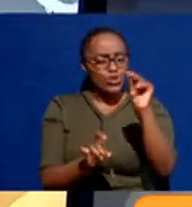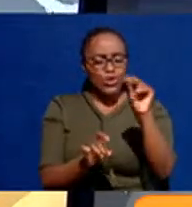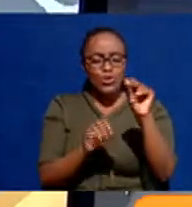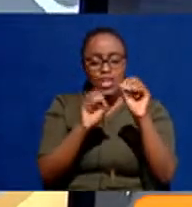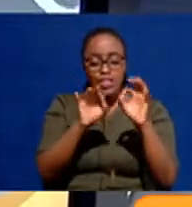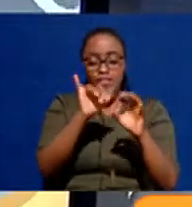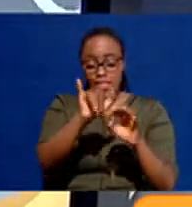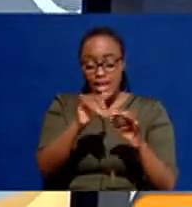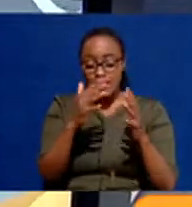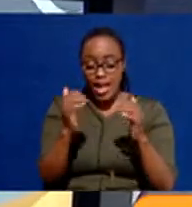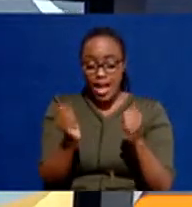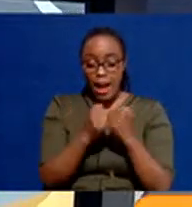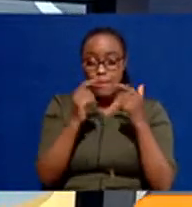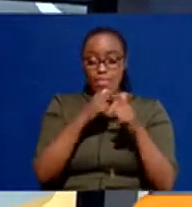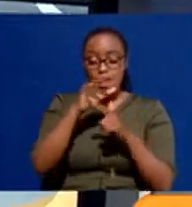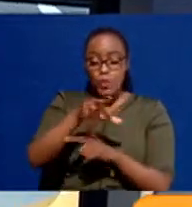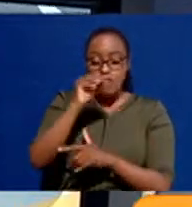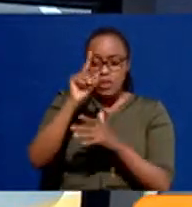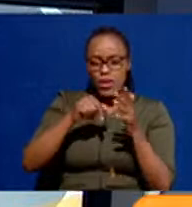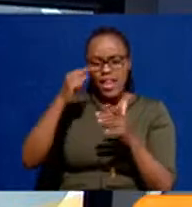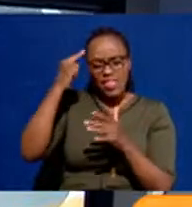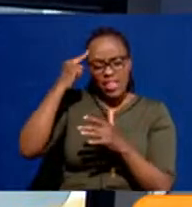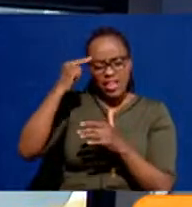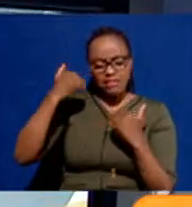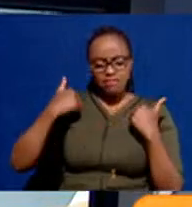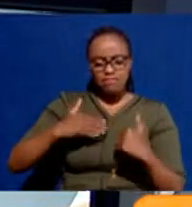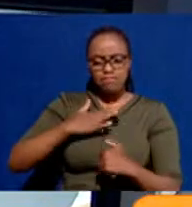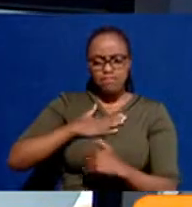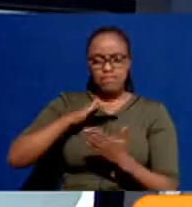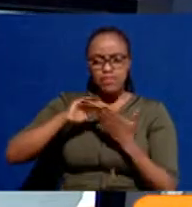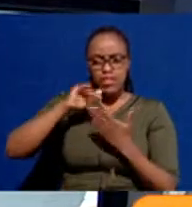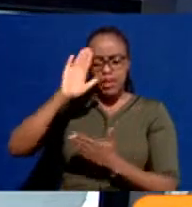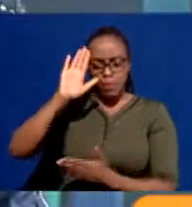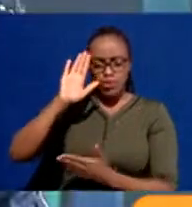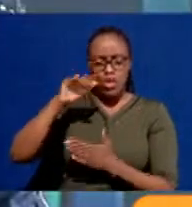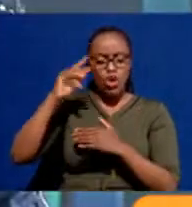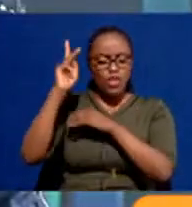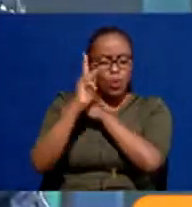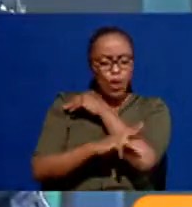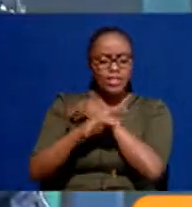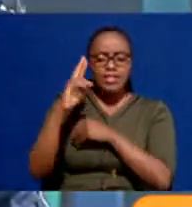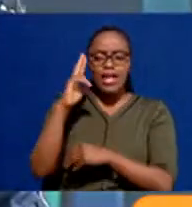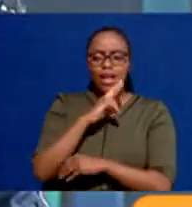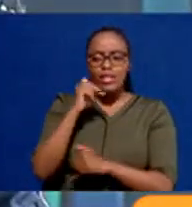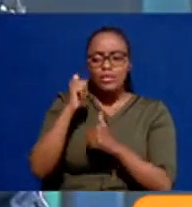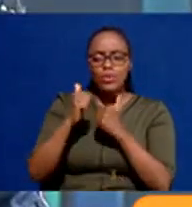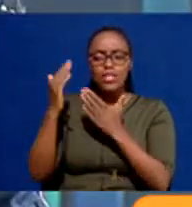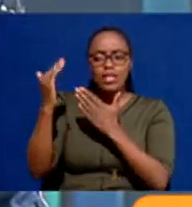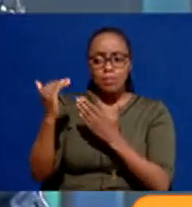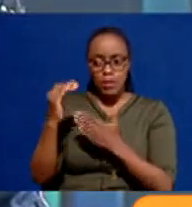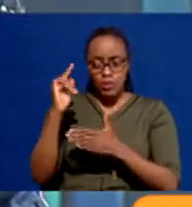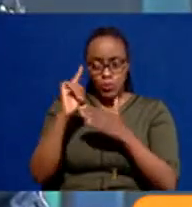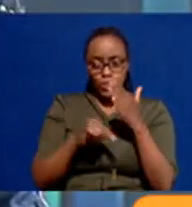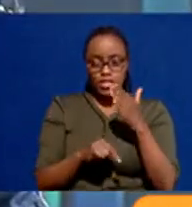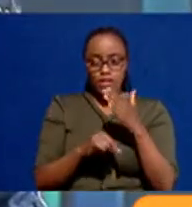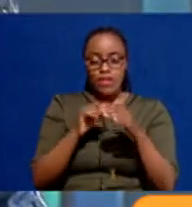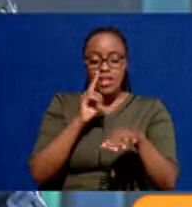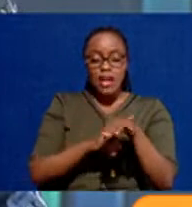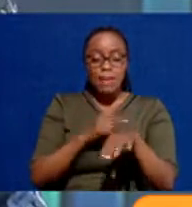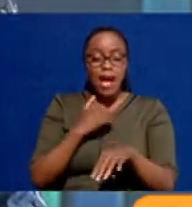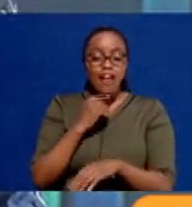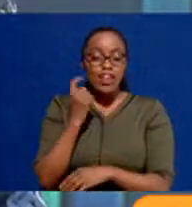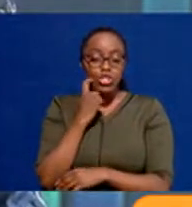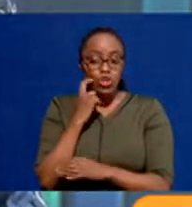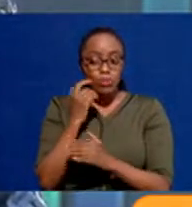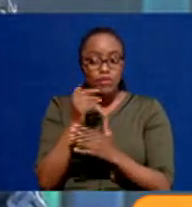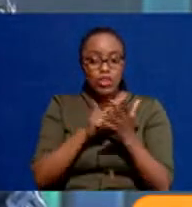things happen, where we find... I mean, I think for me, the worst risk I would expect is where there's a kiosk that will